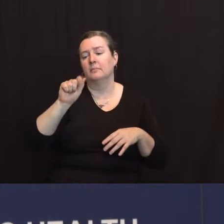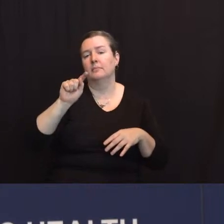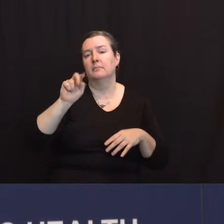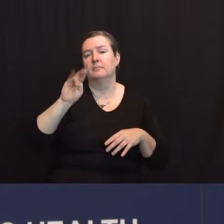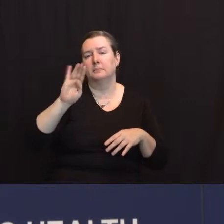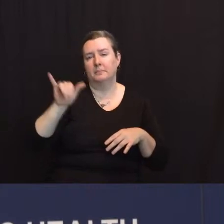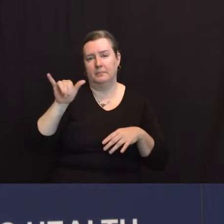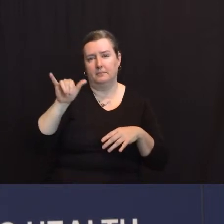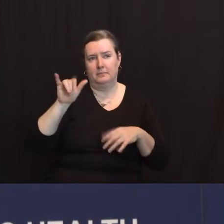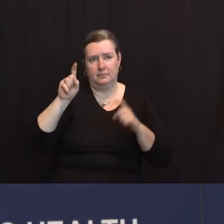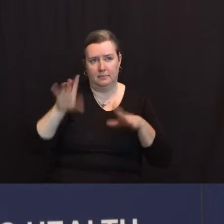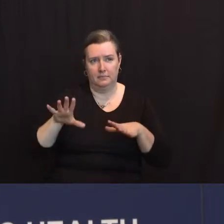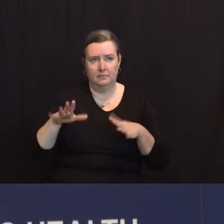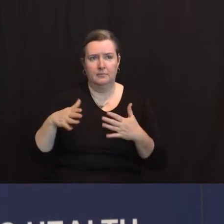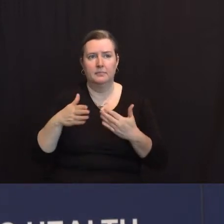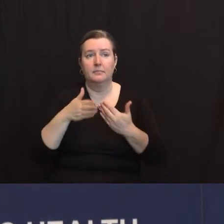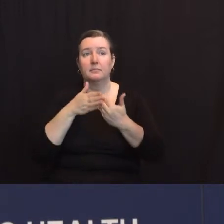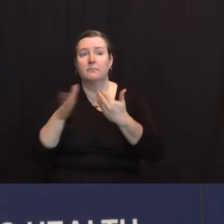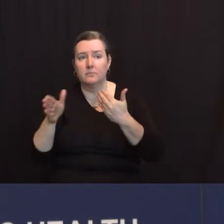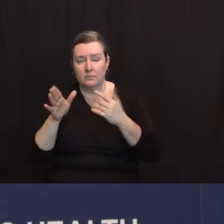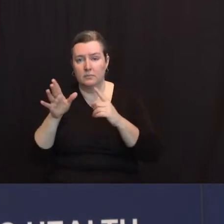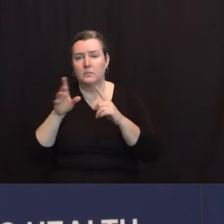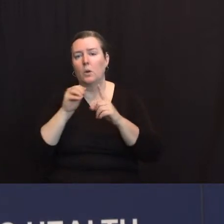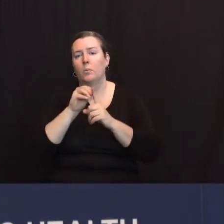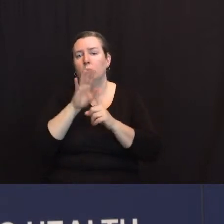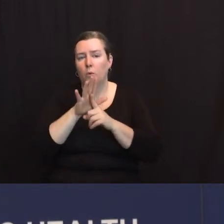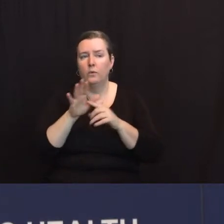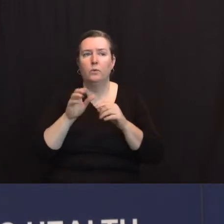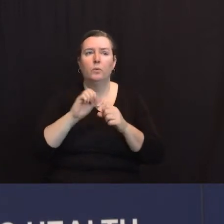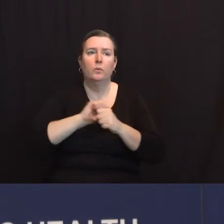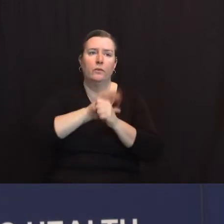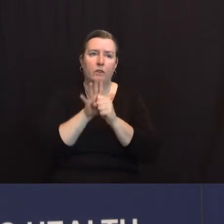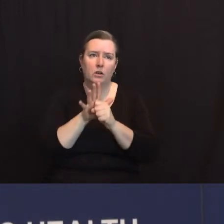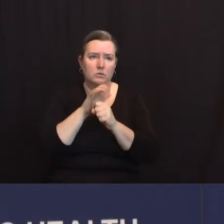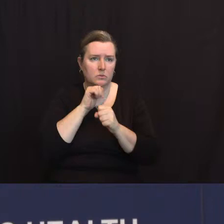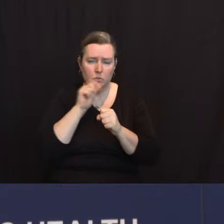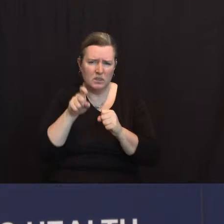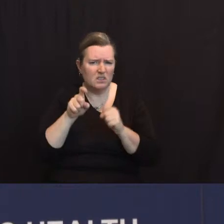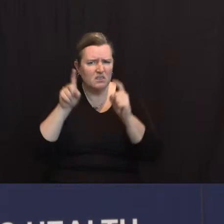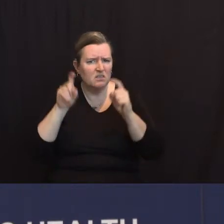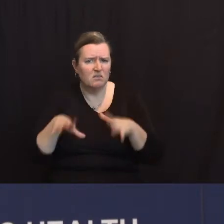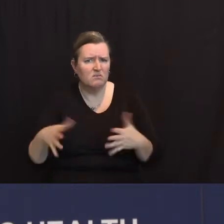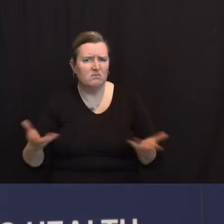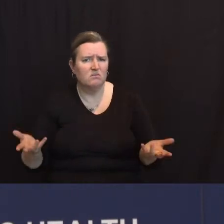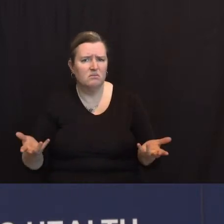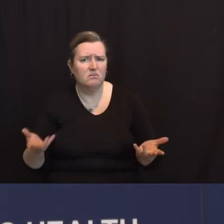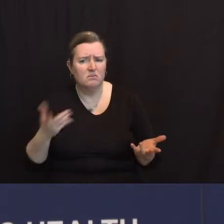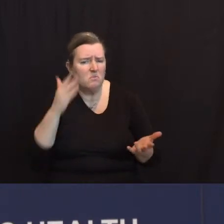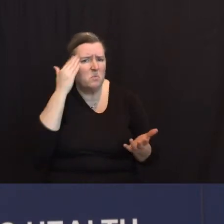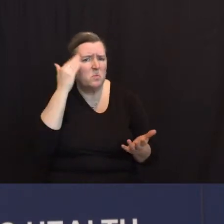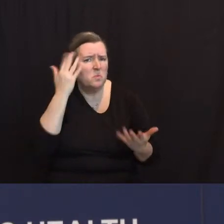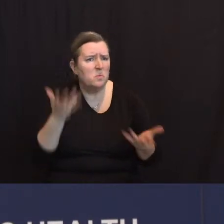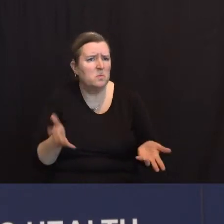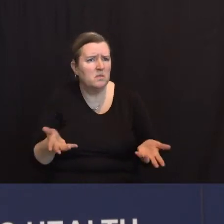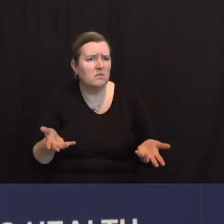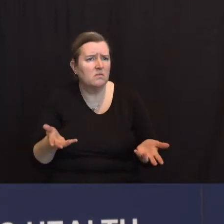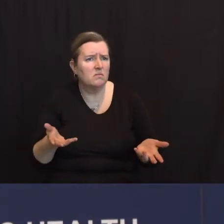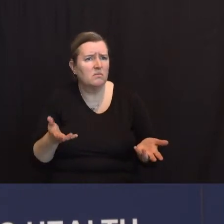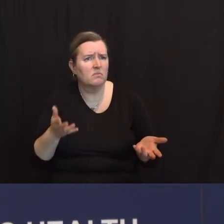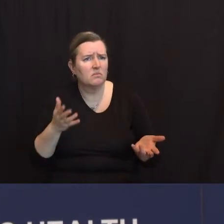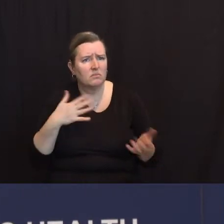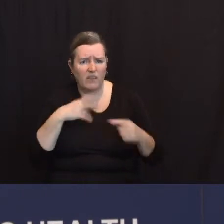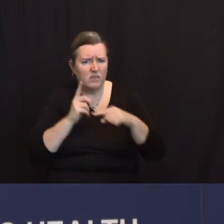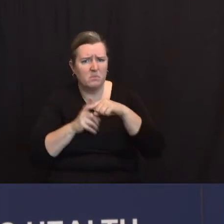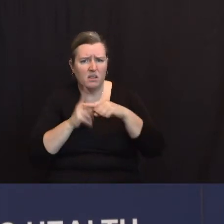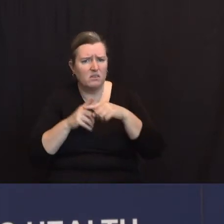you've had known COVID infection. There's no, one has to assume that you're going to have some antibody level. And what are you going to